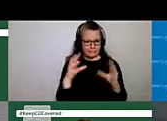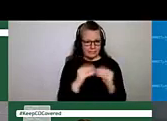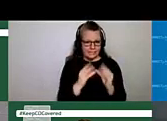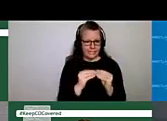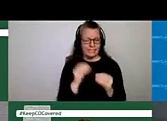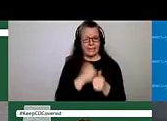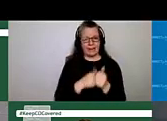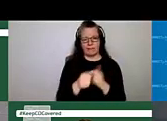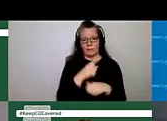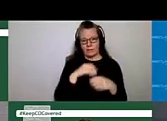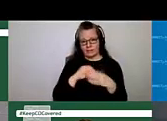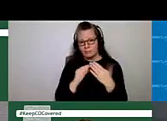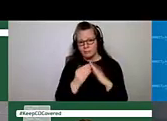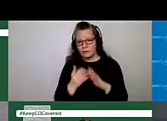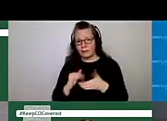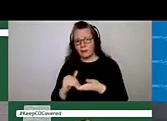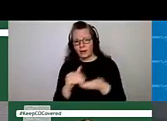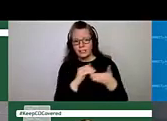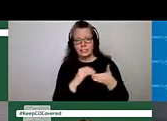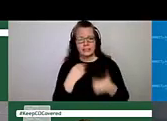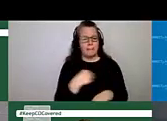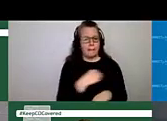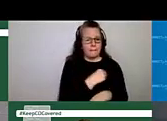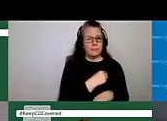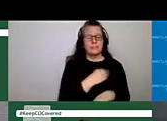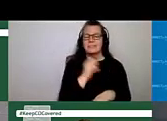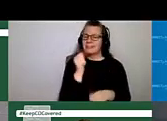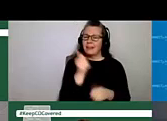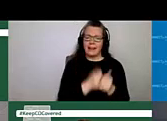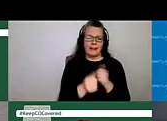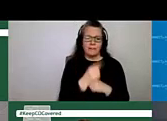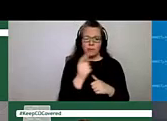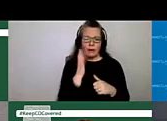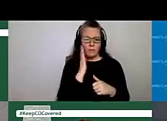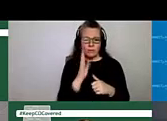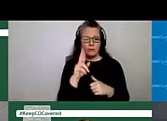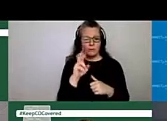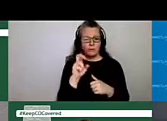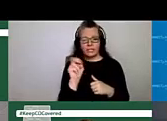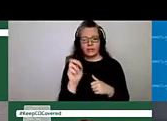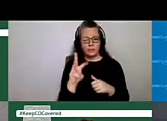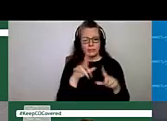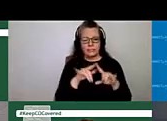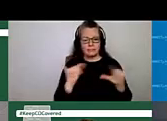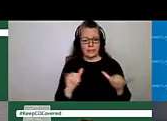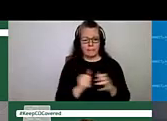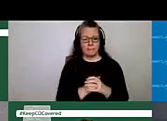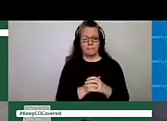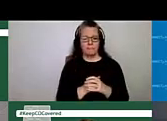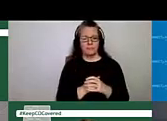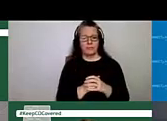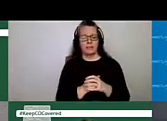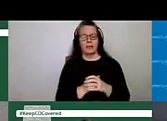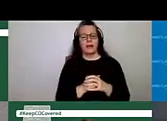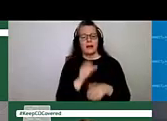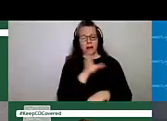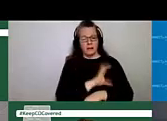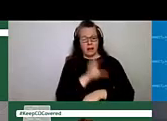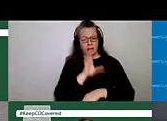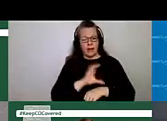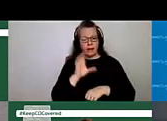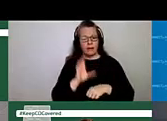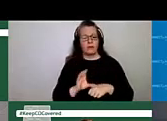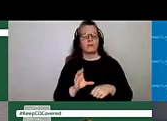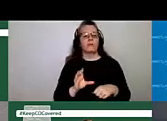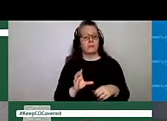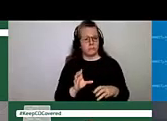community partners and our members is that not everyone will be renewed at once. Colorado is taking a very